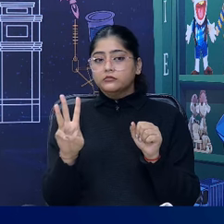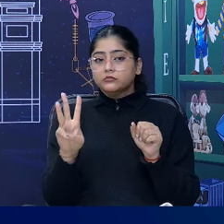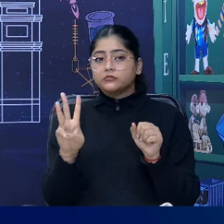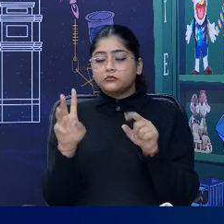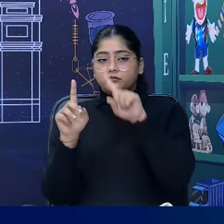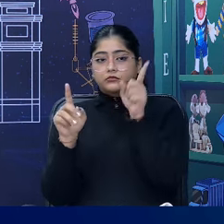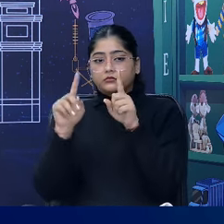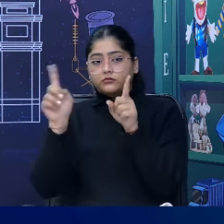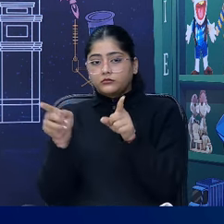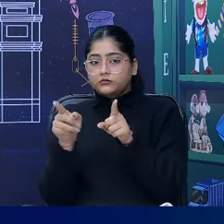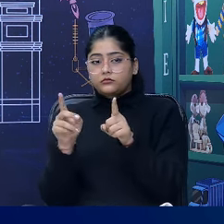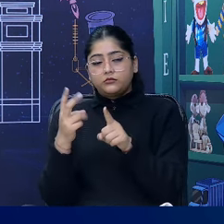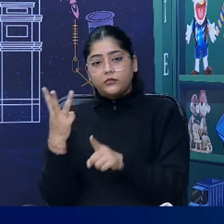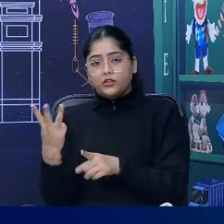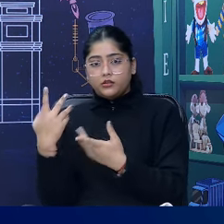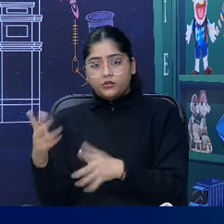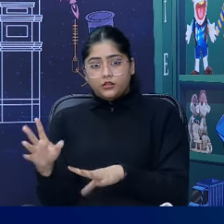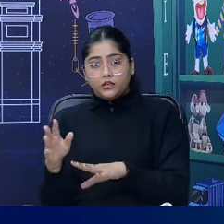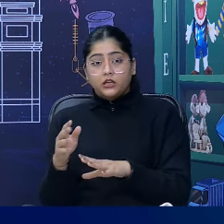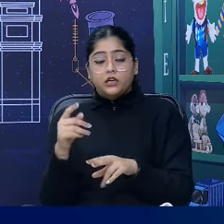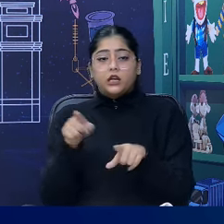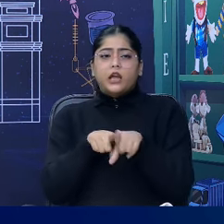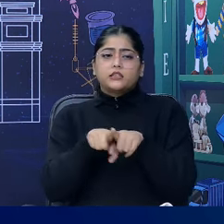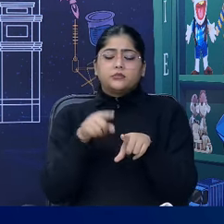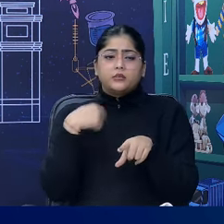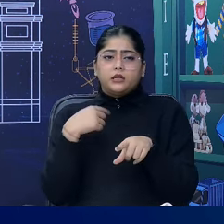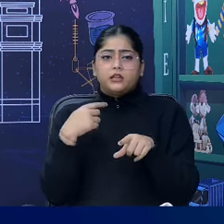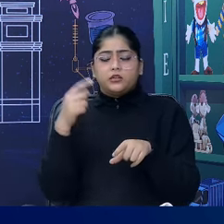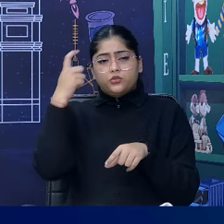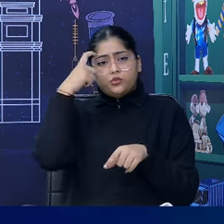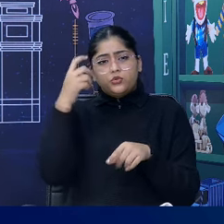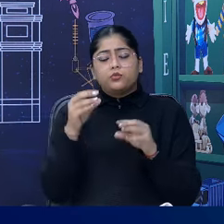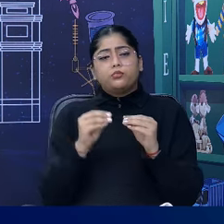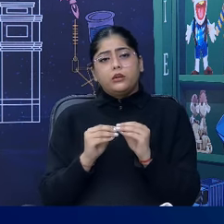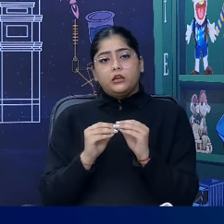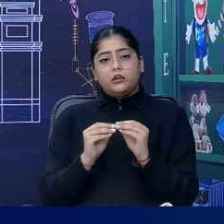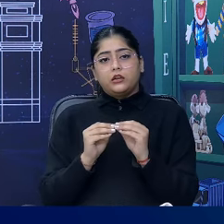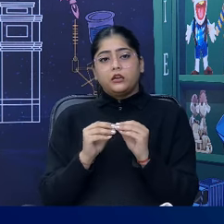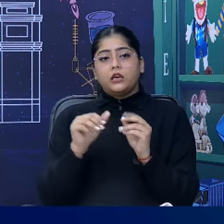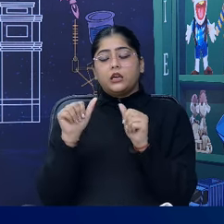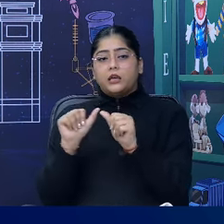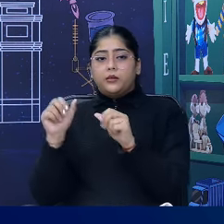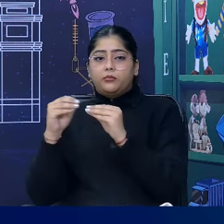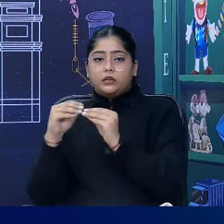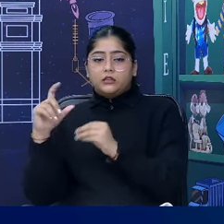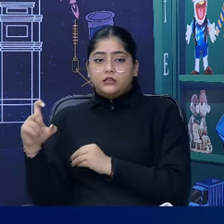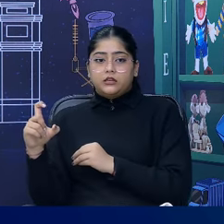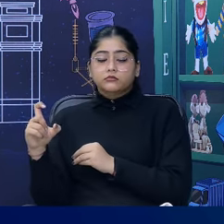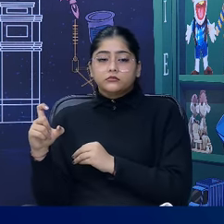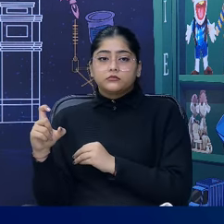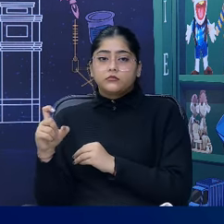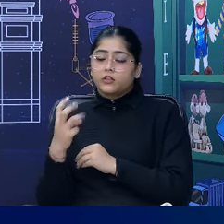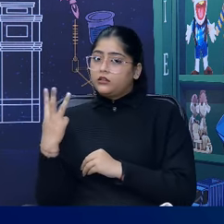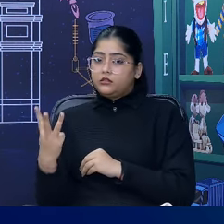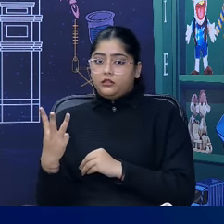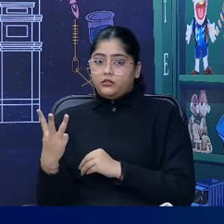3 elements here. And if I am just going to think for set B, A, B, C, there are